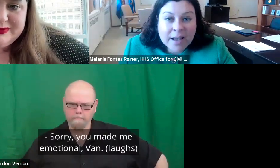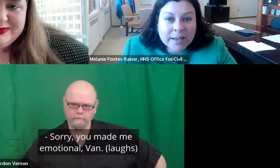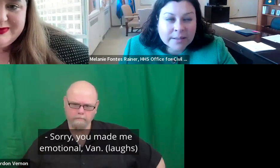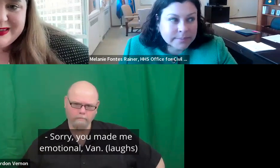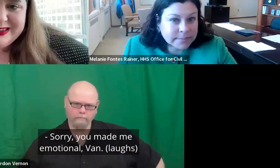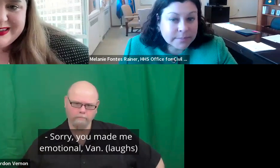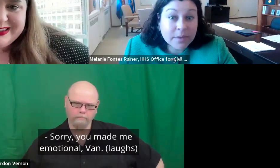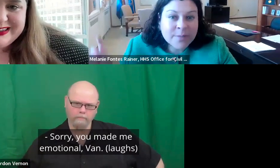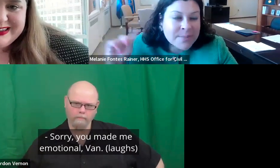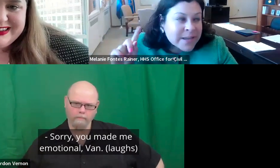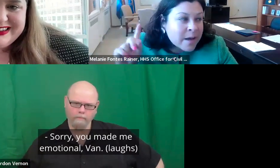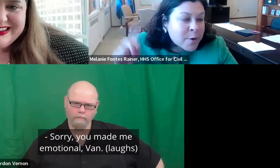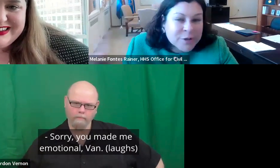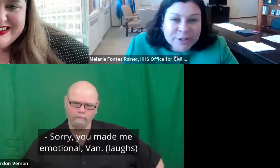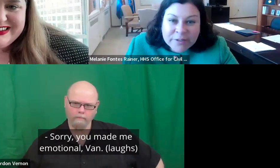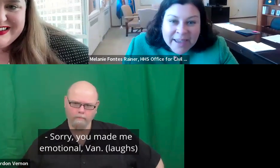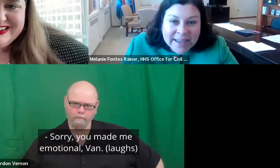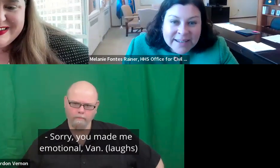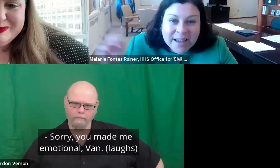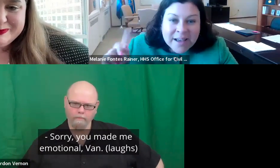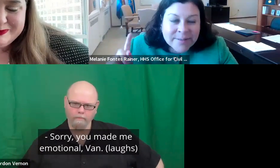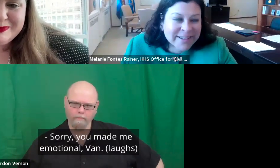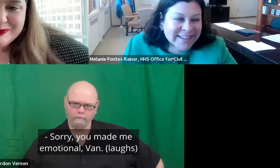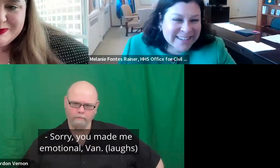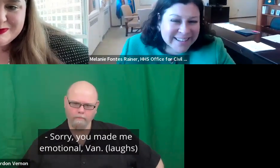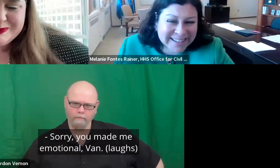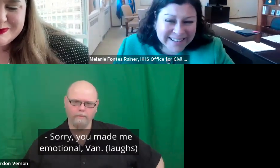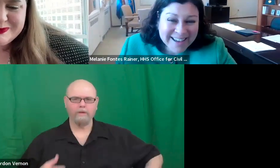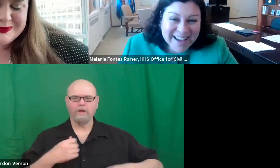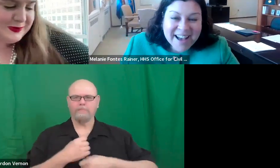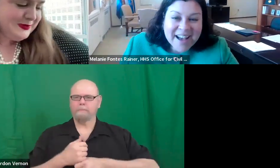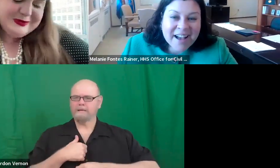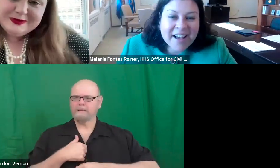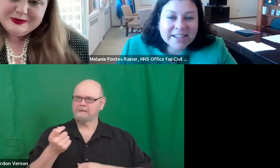Sorry, you made me emotional, Van.